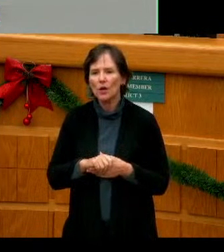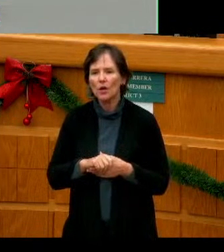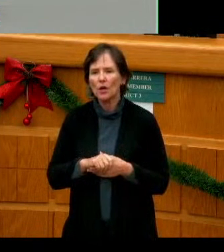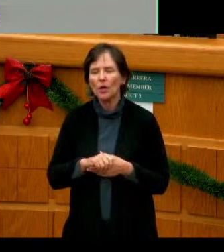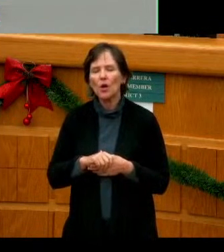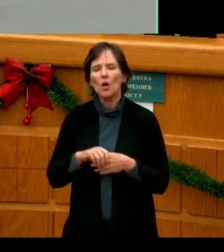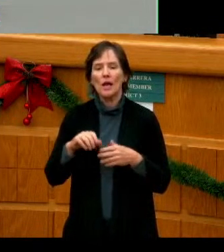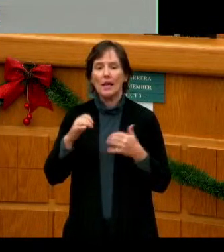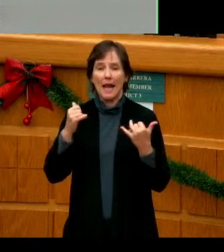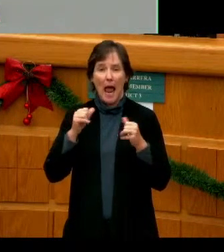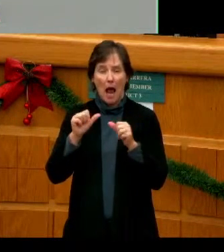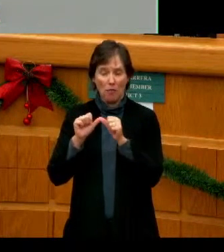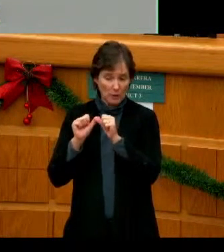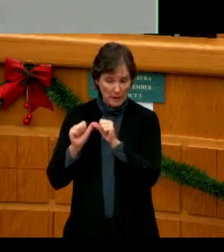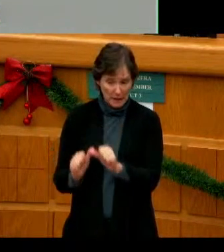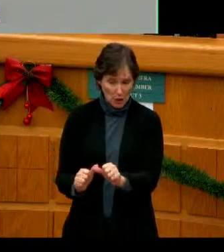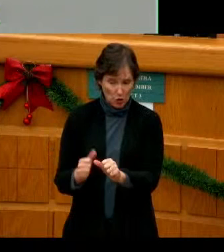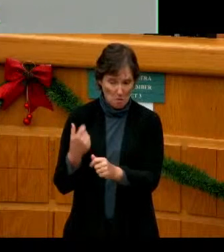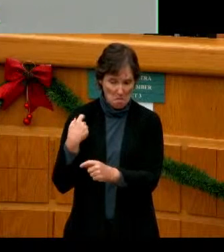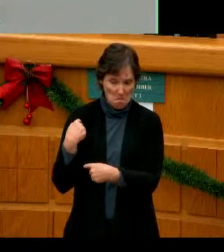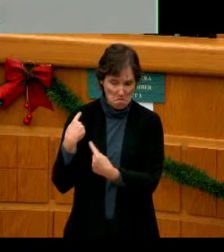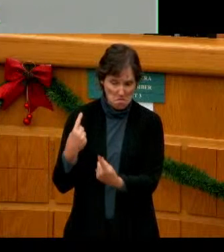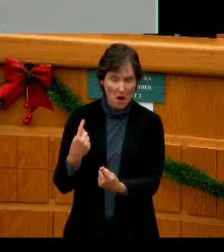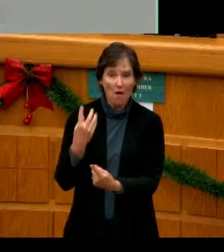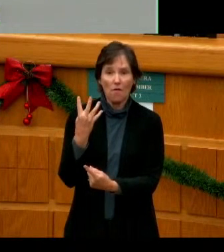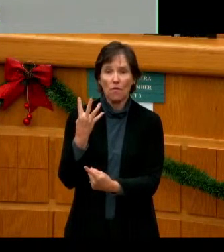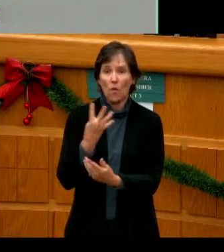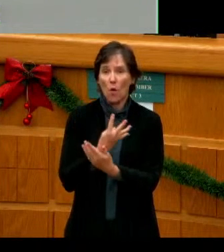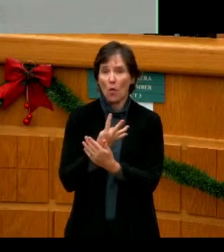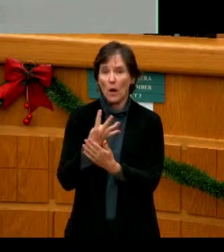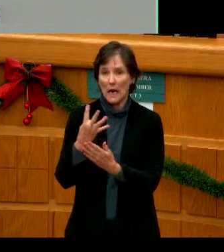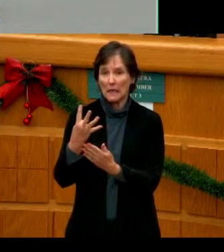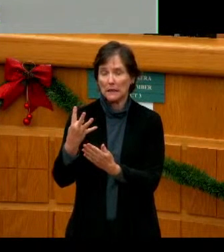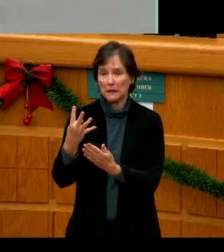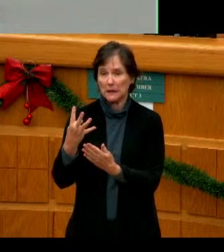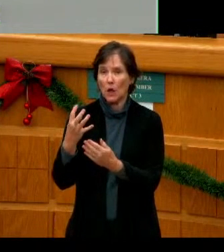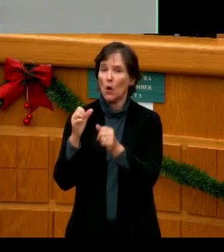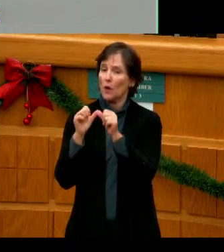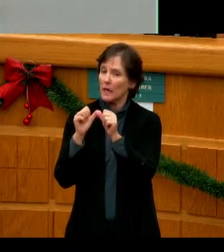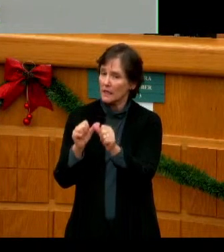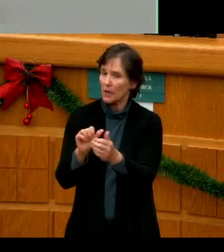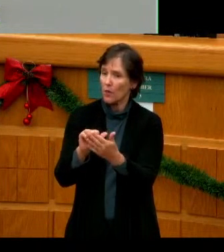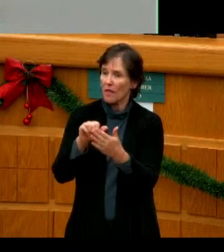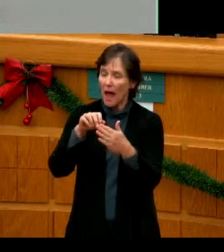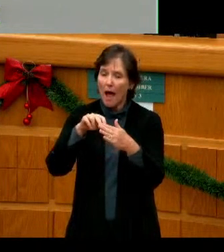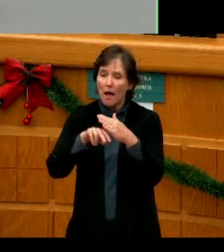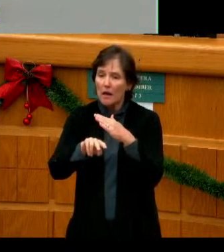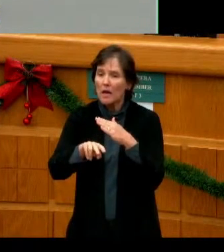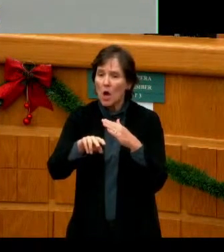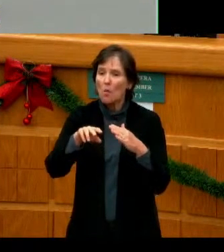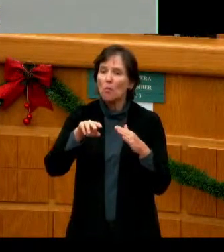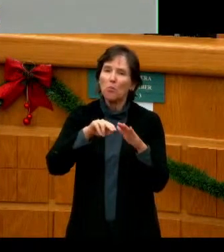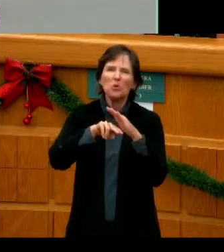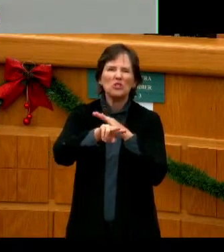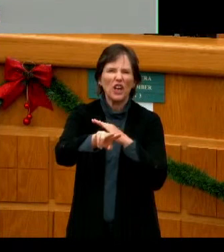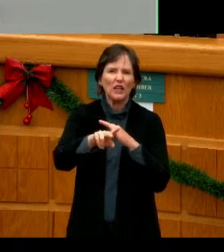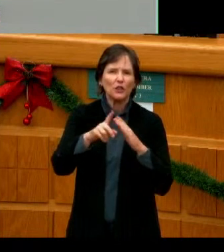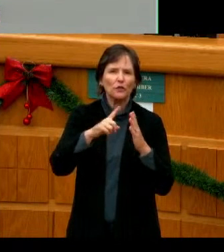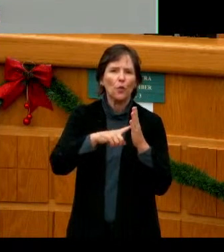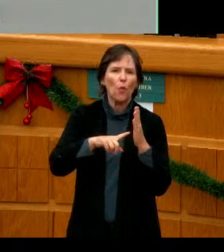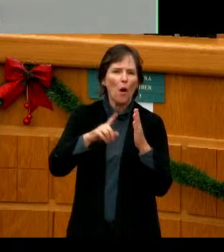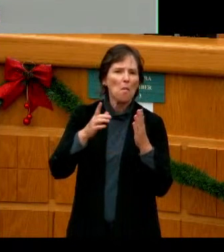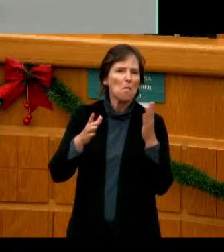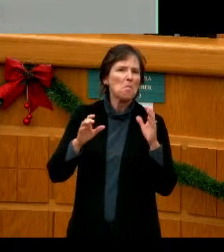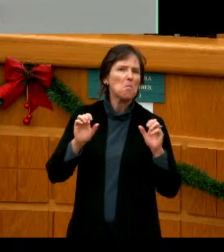So we're going on 4 to 5 weeks that we haven't made any changes to the dark brown line. That's our